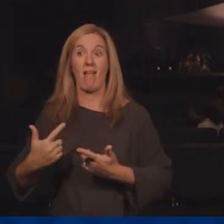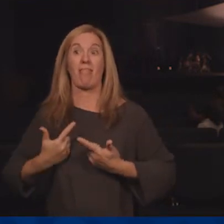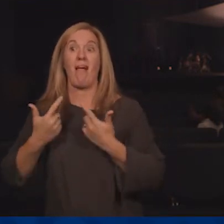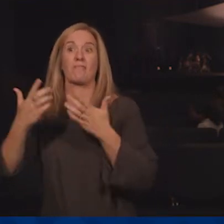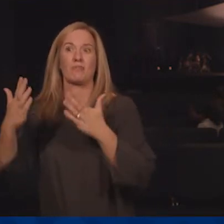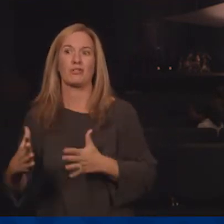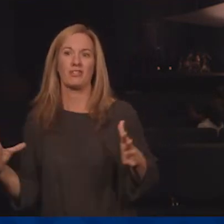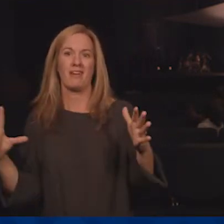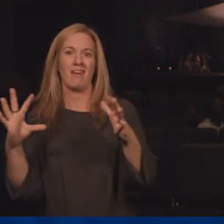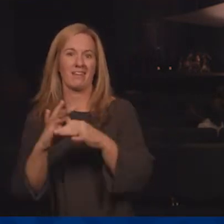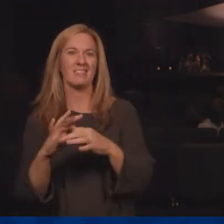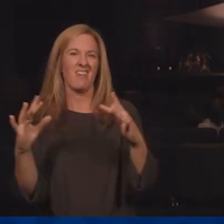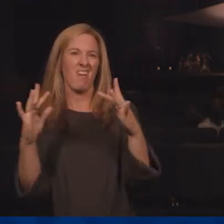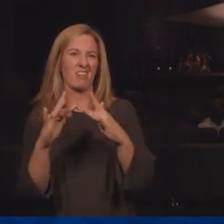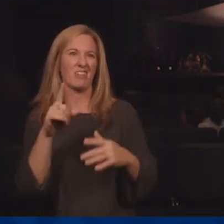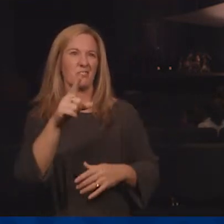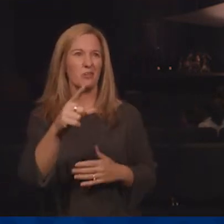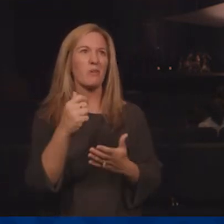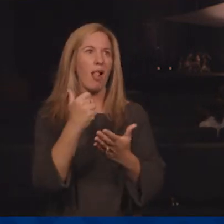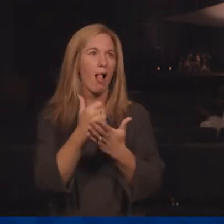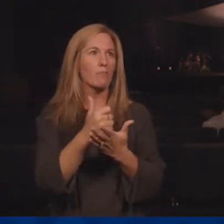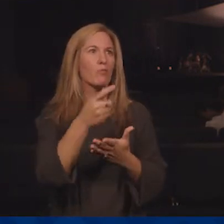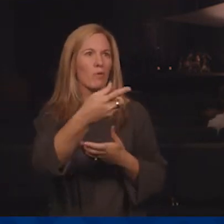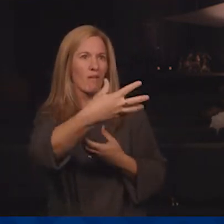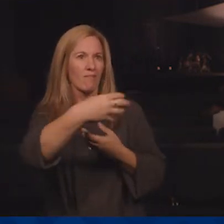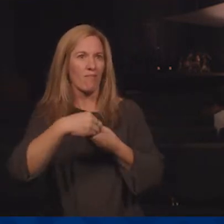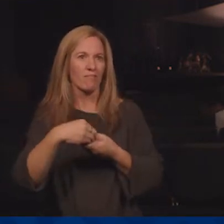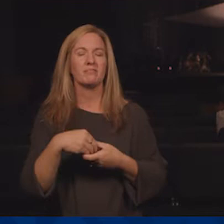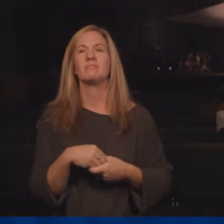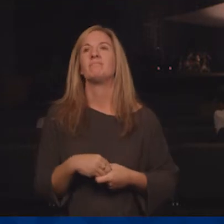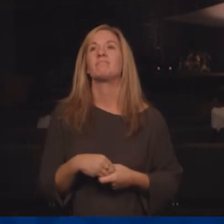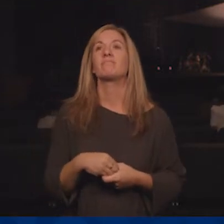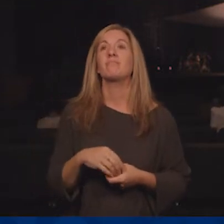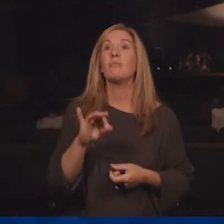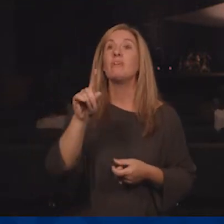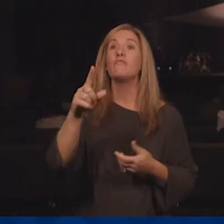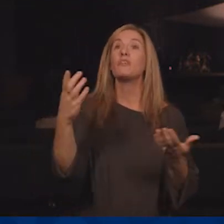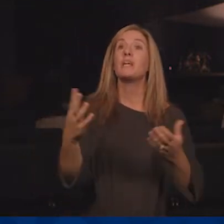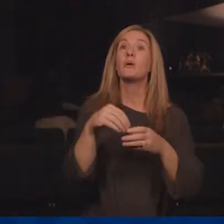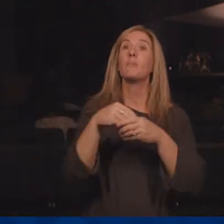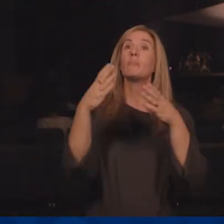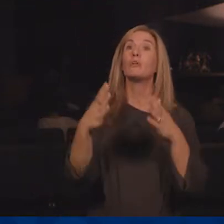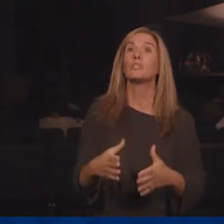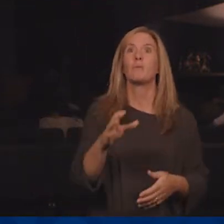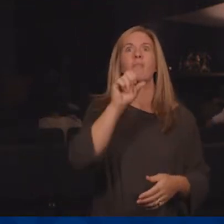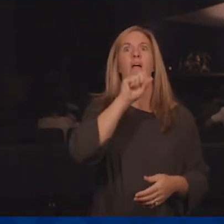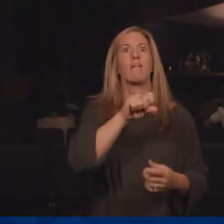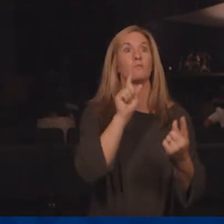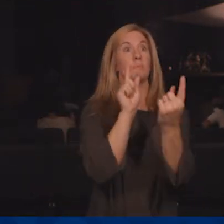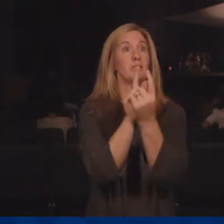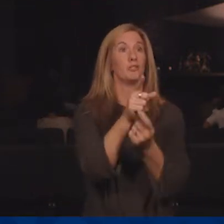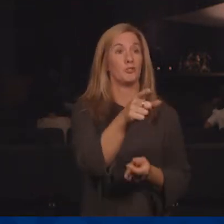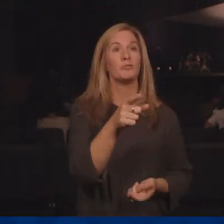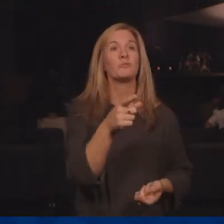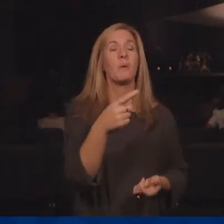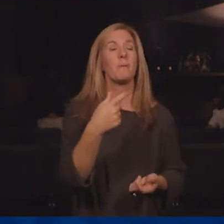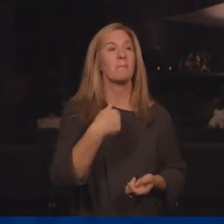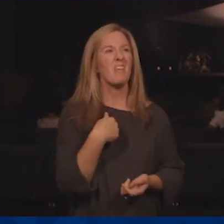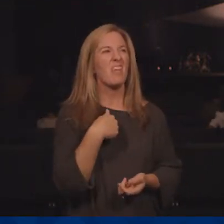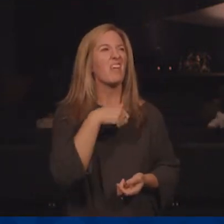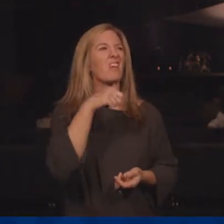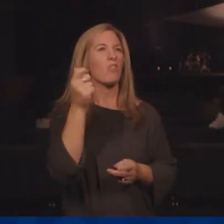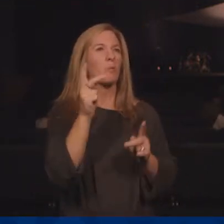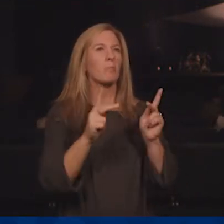so grateful that you're here, and if you're here in person, we want to actually just get to meet you. So me and some other people, we're going to be standing at what we call